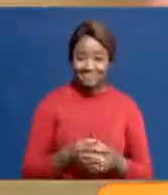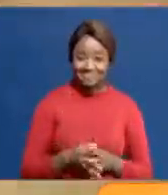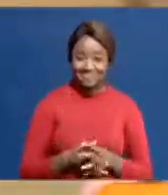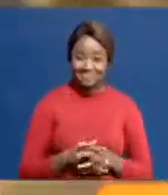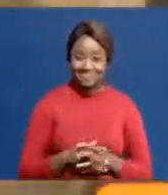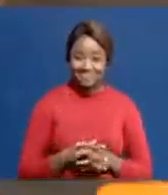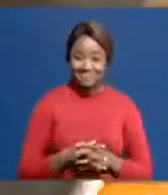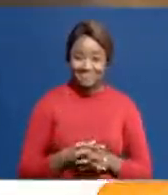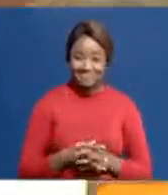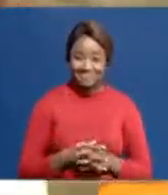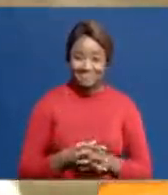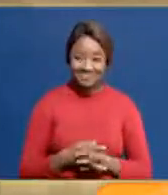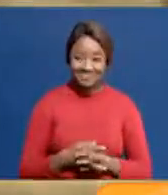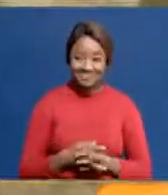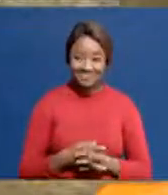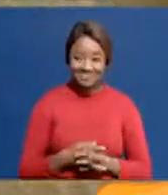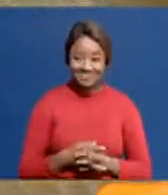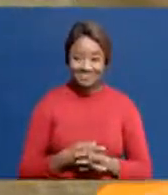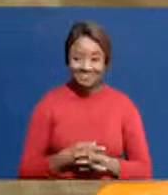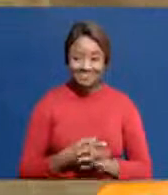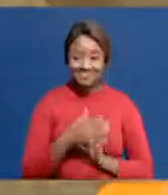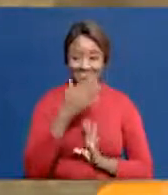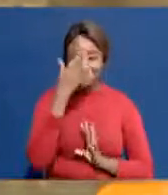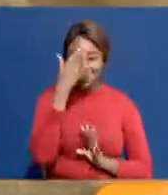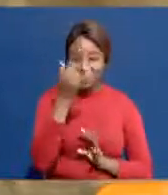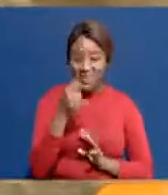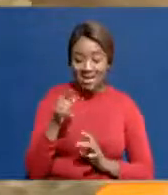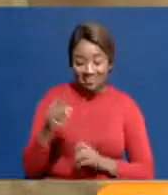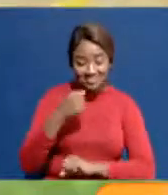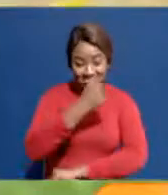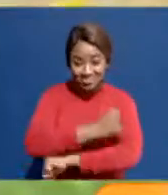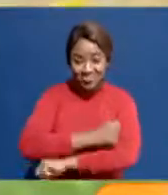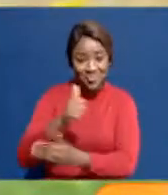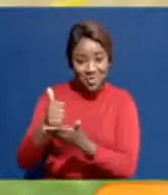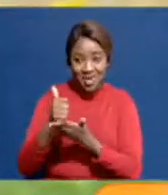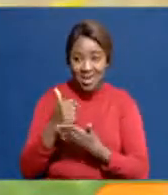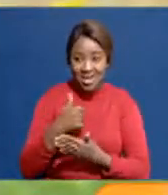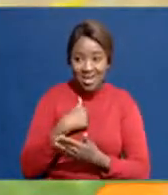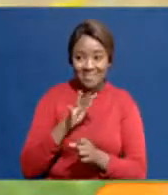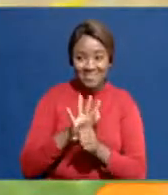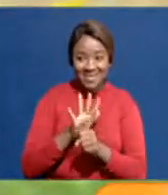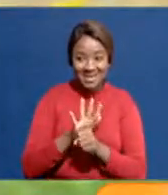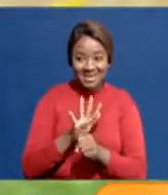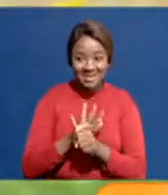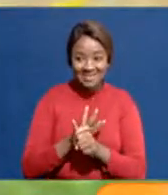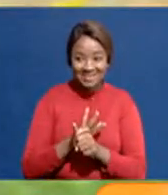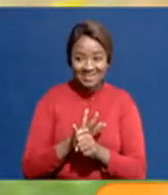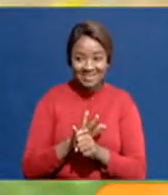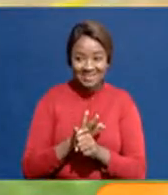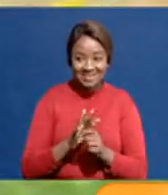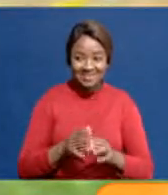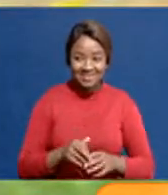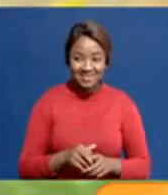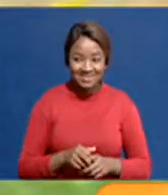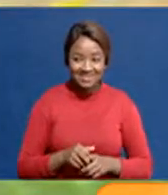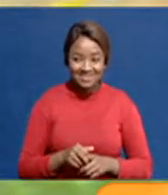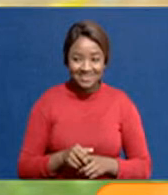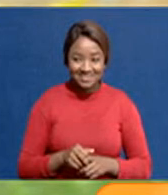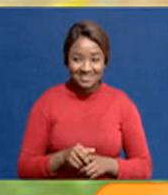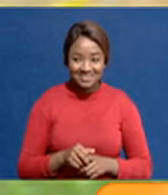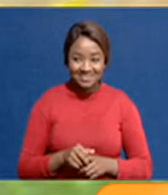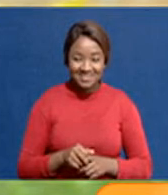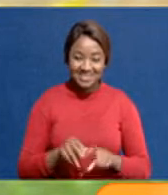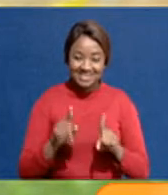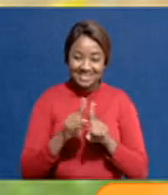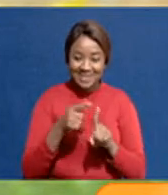now, the school helped me so much. The primary helped me